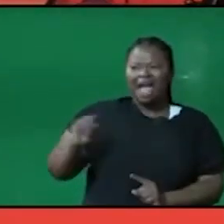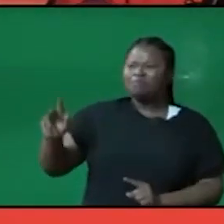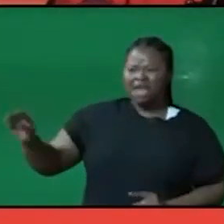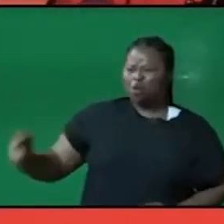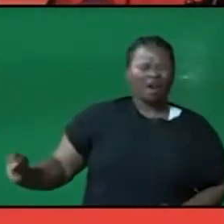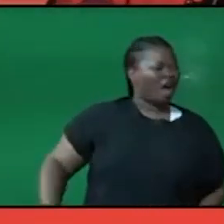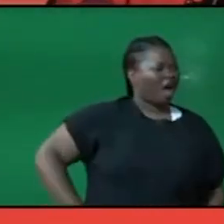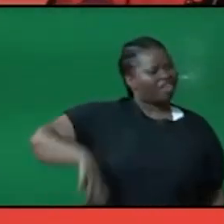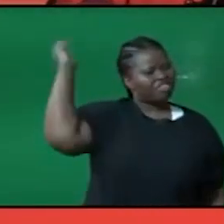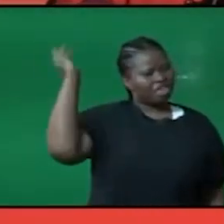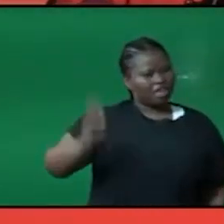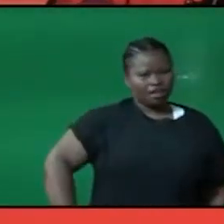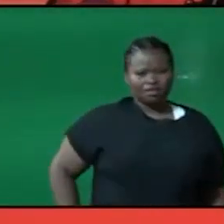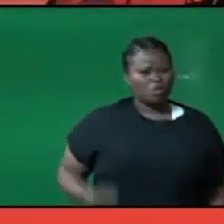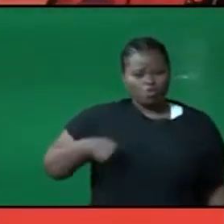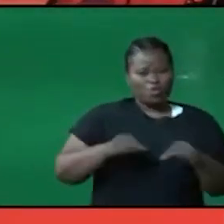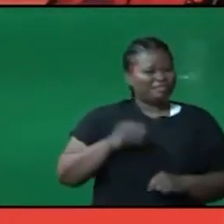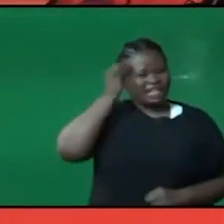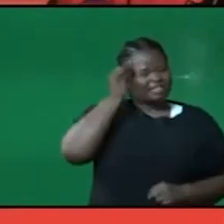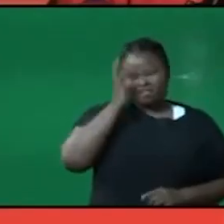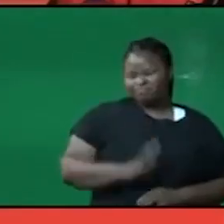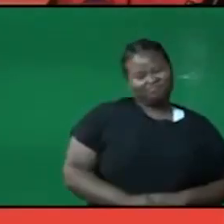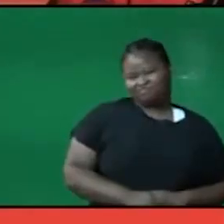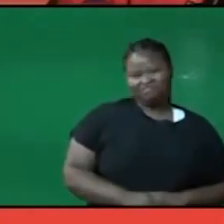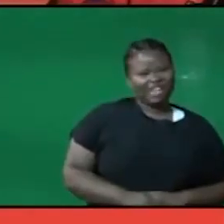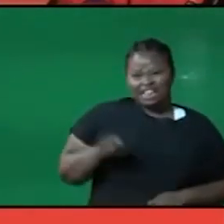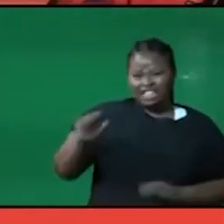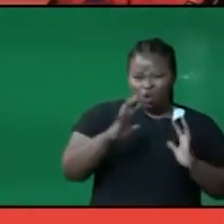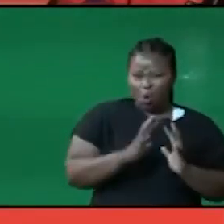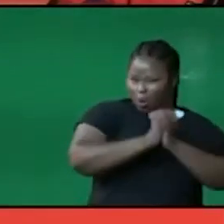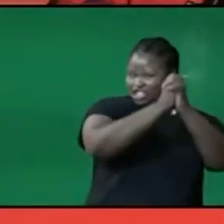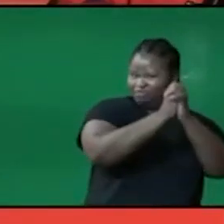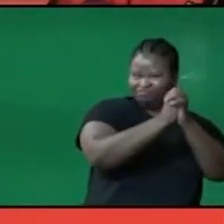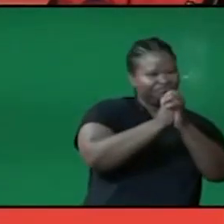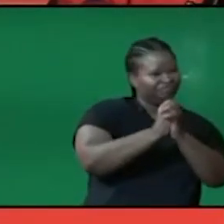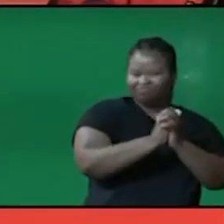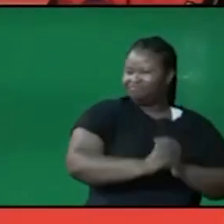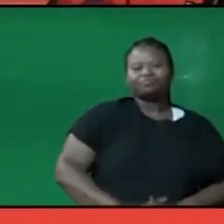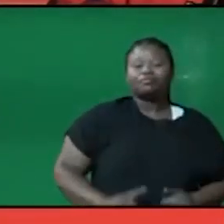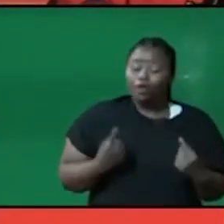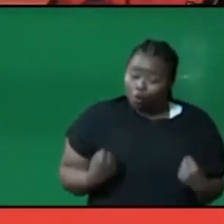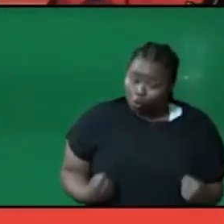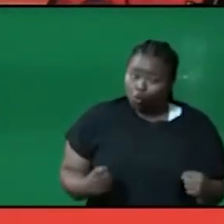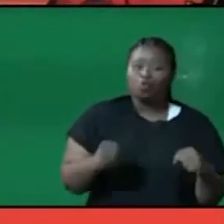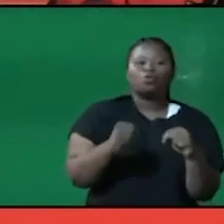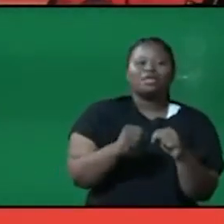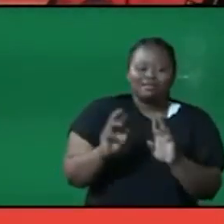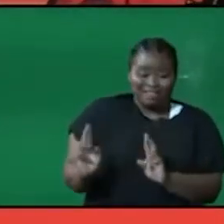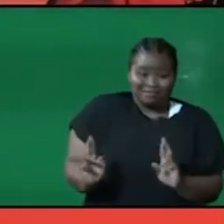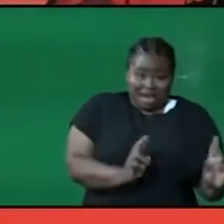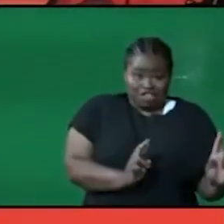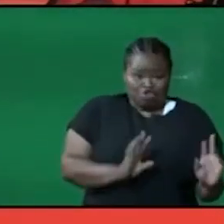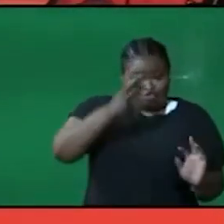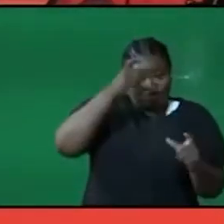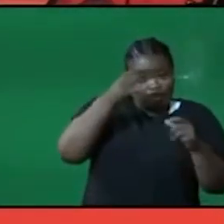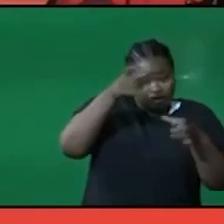MKI. We are not interested in MK. It's not a condition. We are ready to govern. We